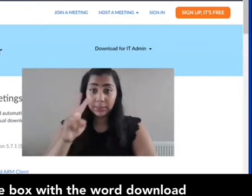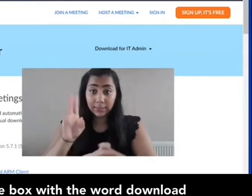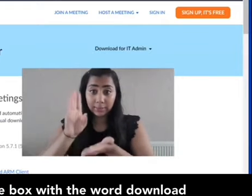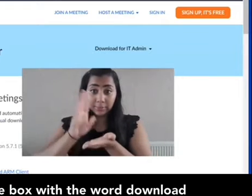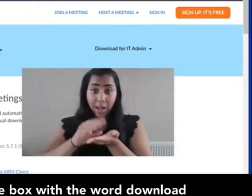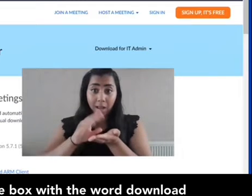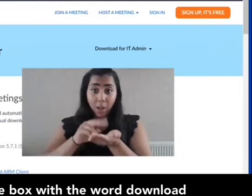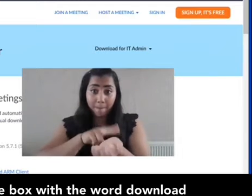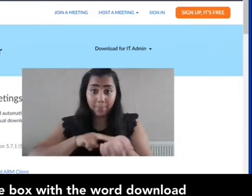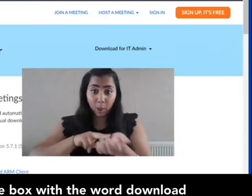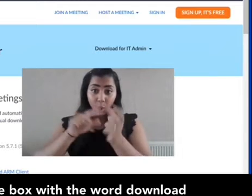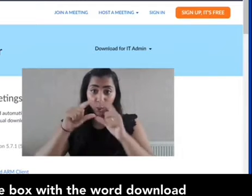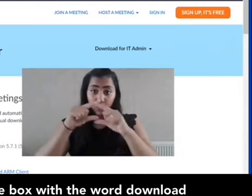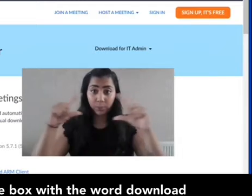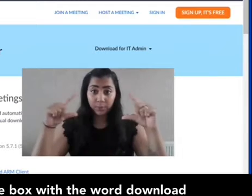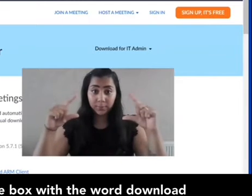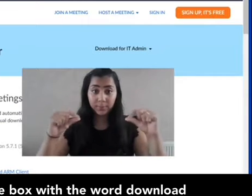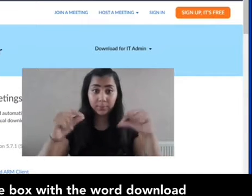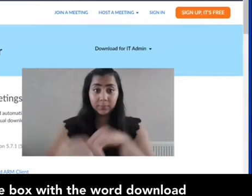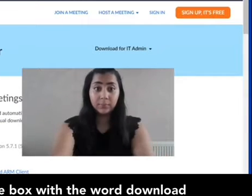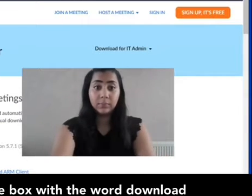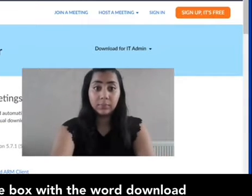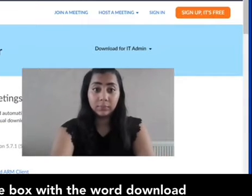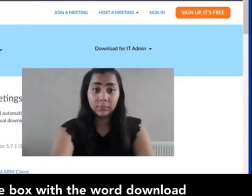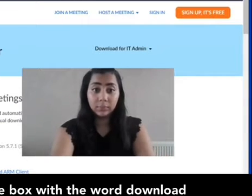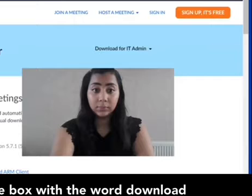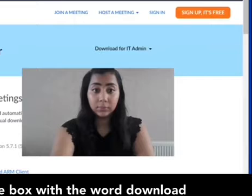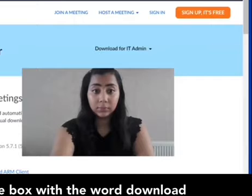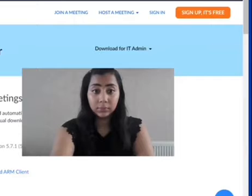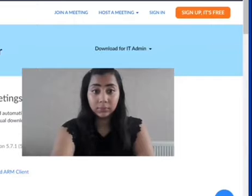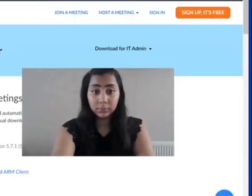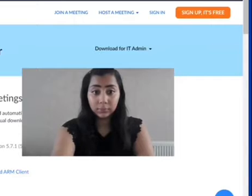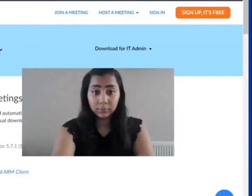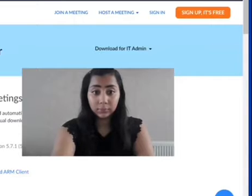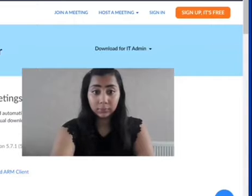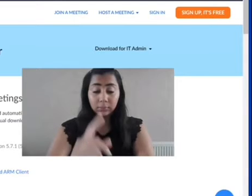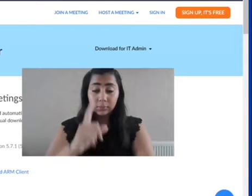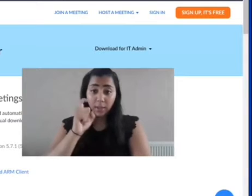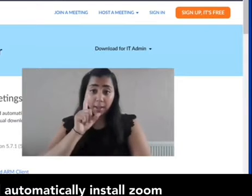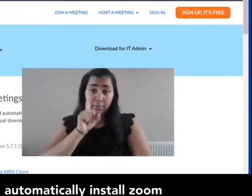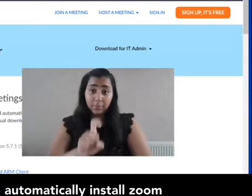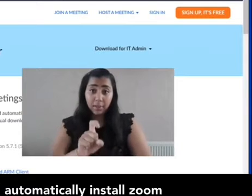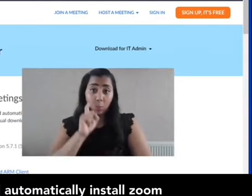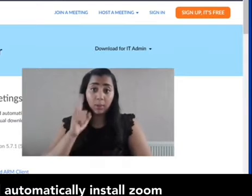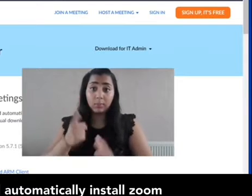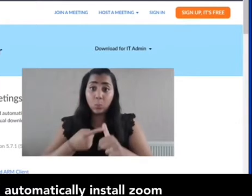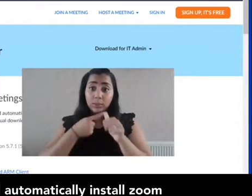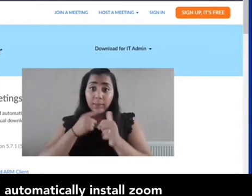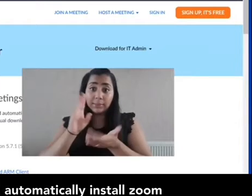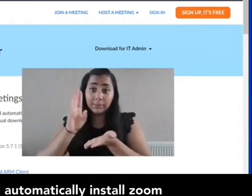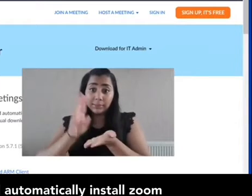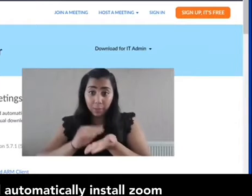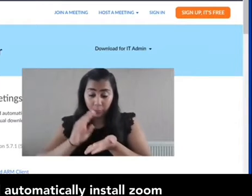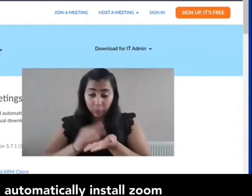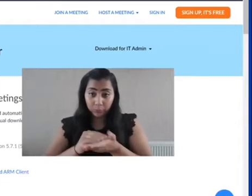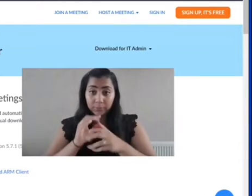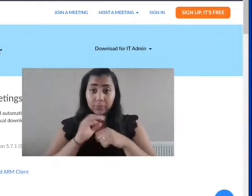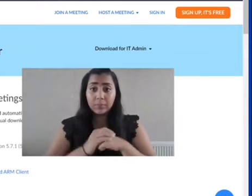Here you can see a blue box with the word download. Clicking on this will automatically install